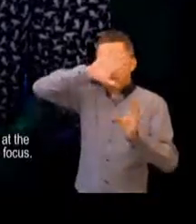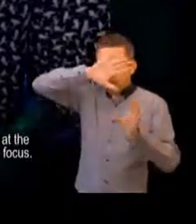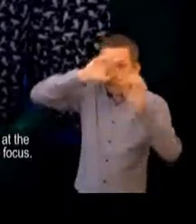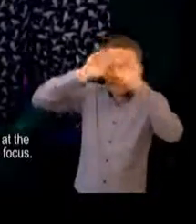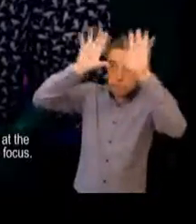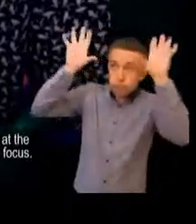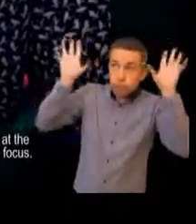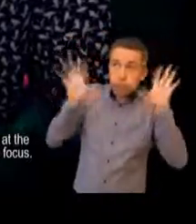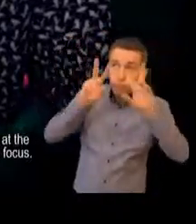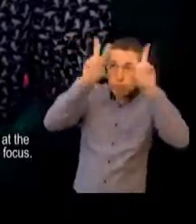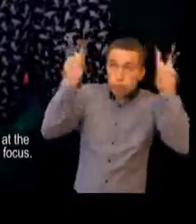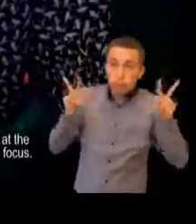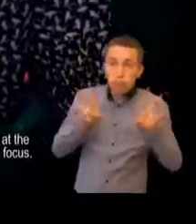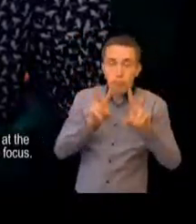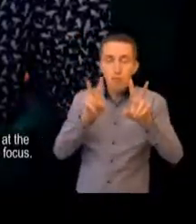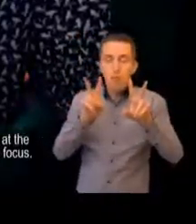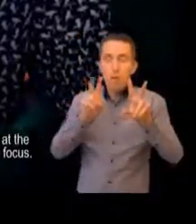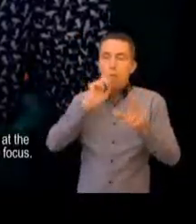Is that